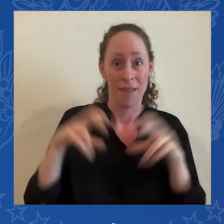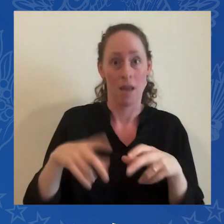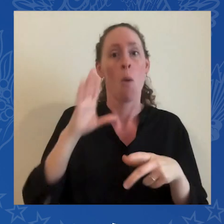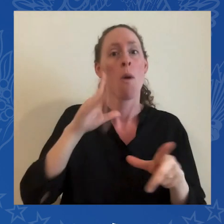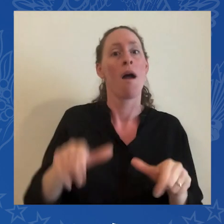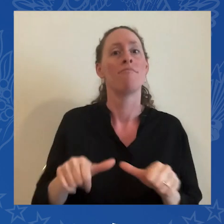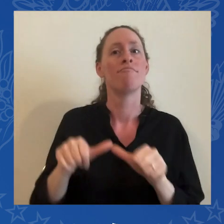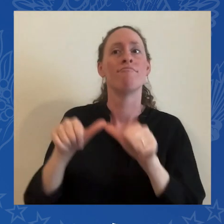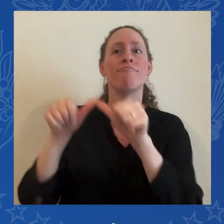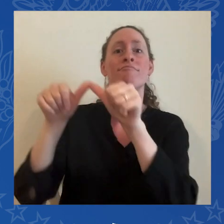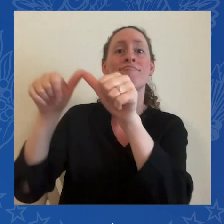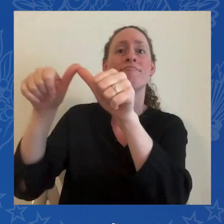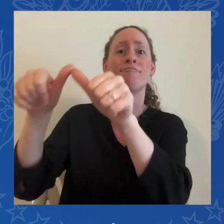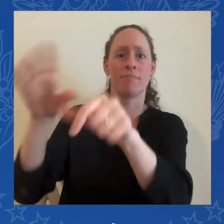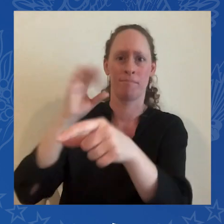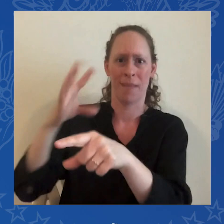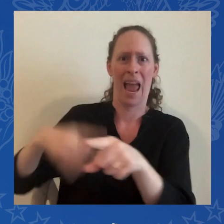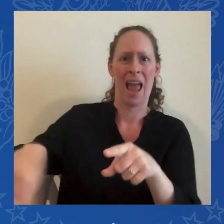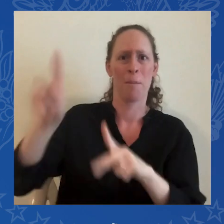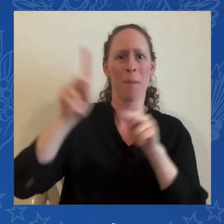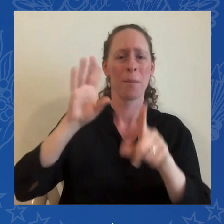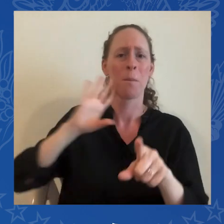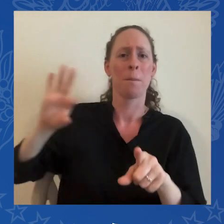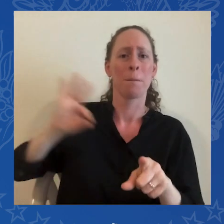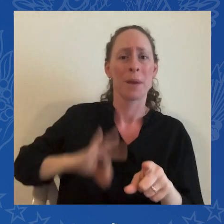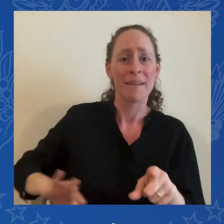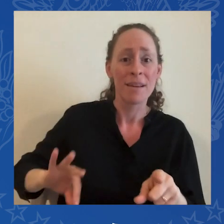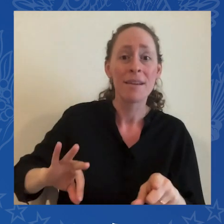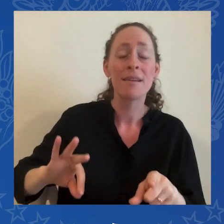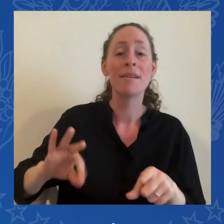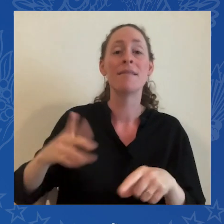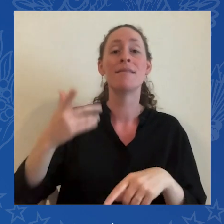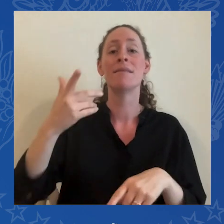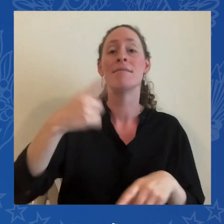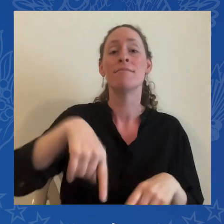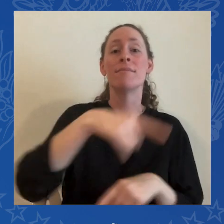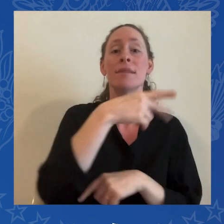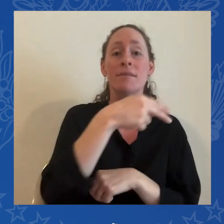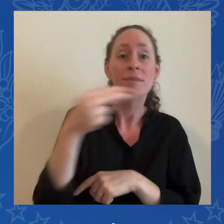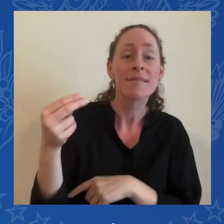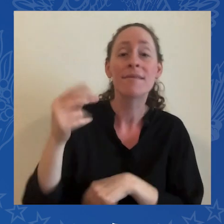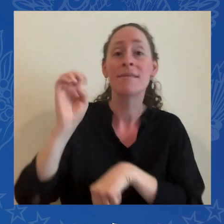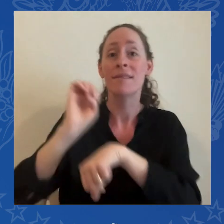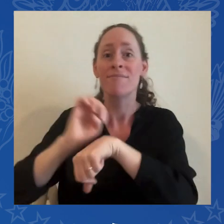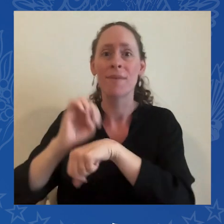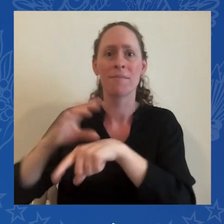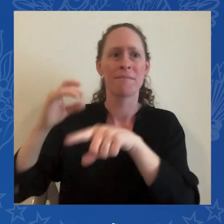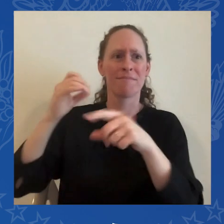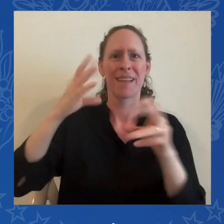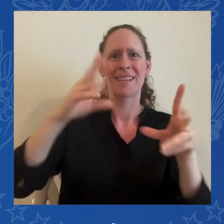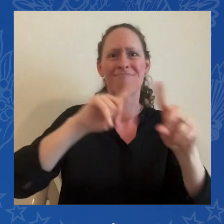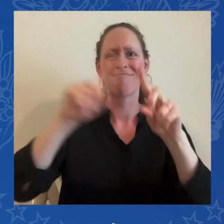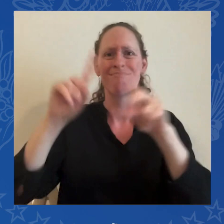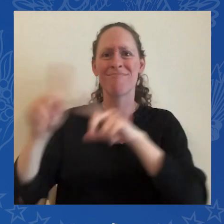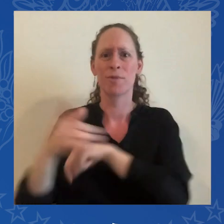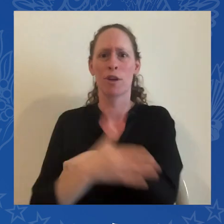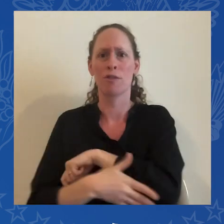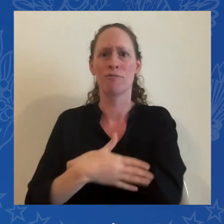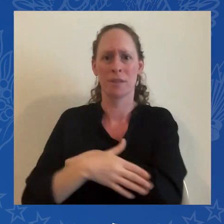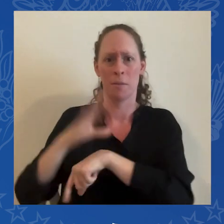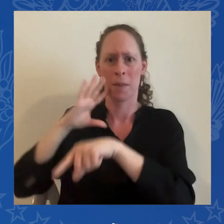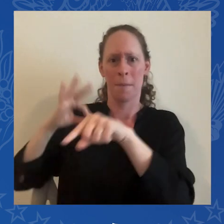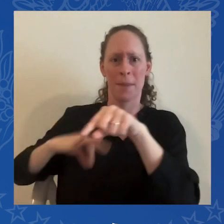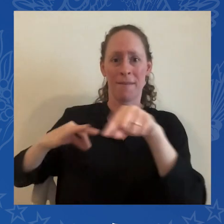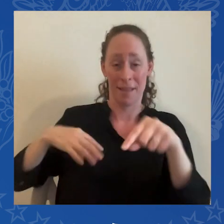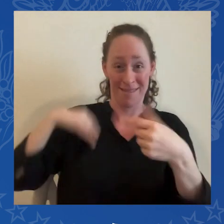We're starting similar work in Costa Rica, Ecuador, Indonesia, and other places I won't bore you with now. And let me close with